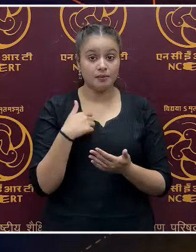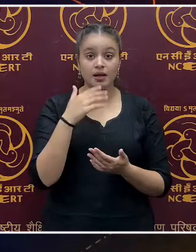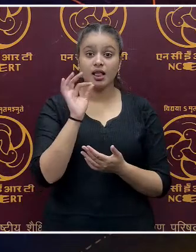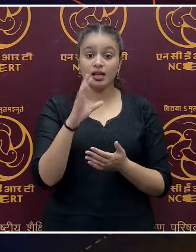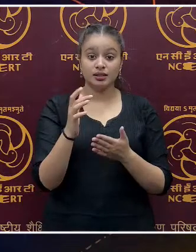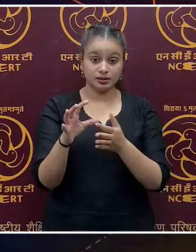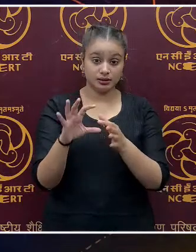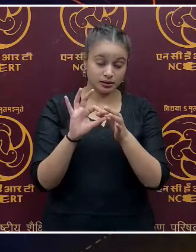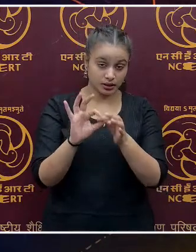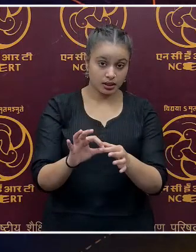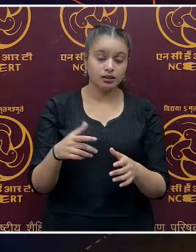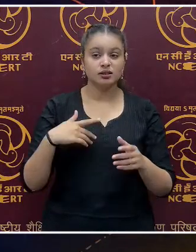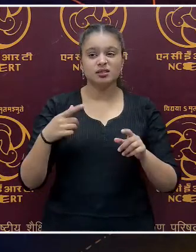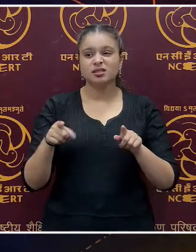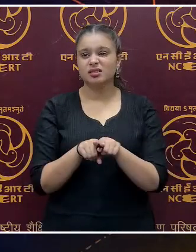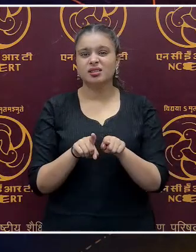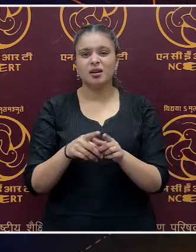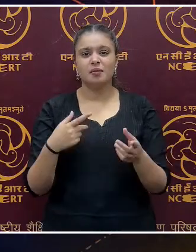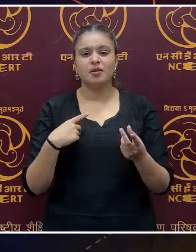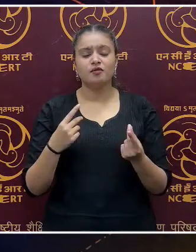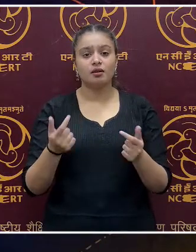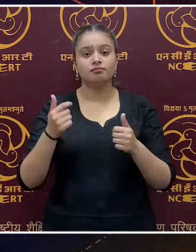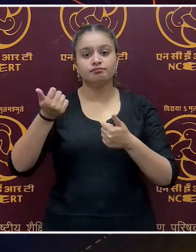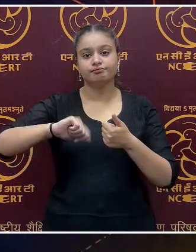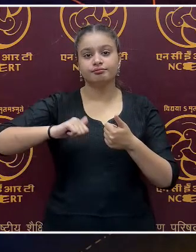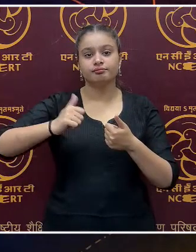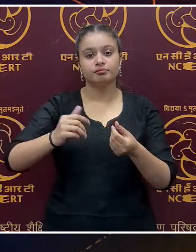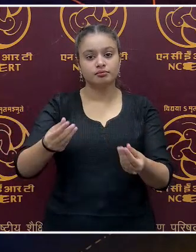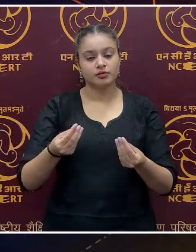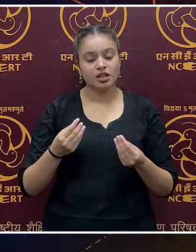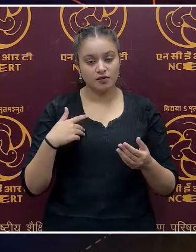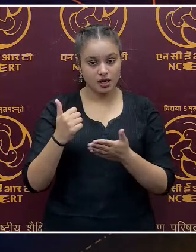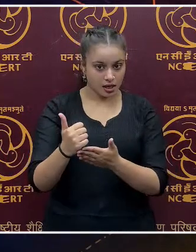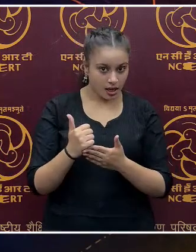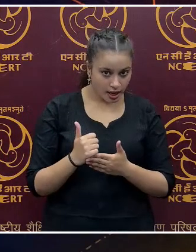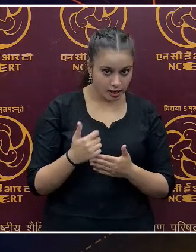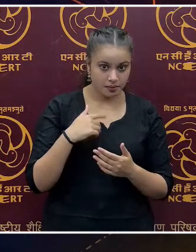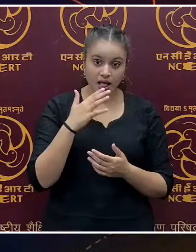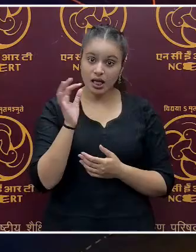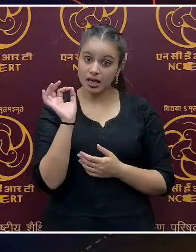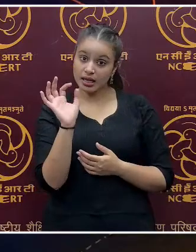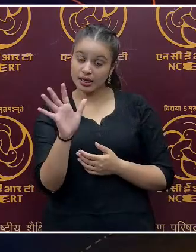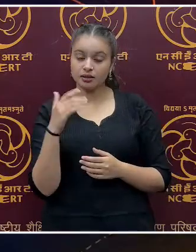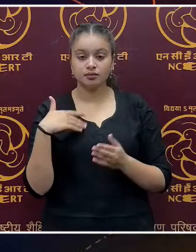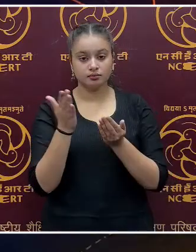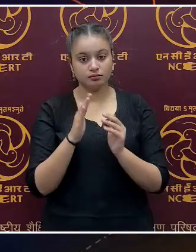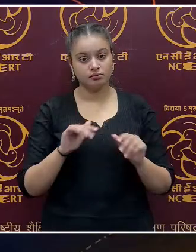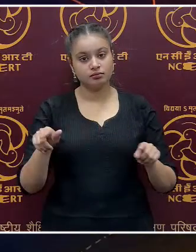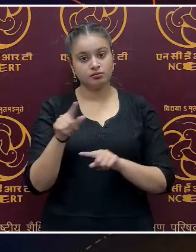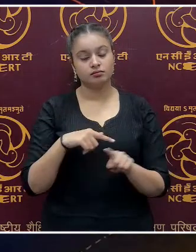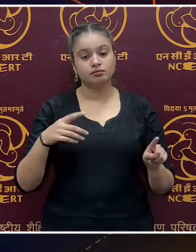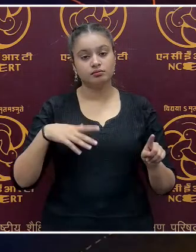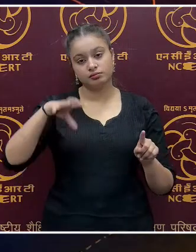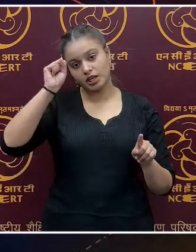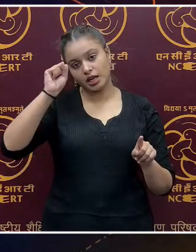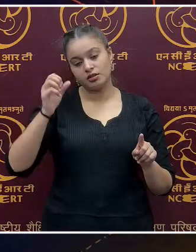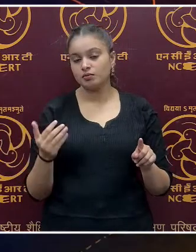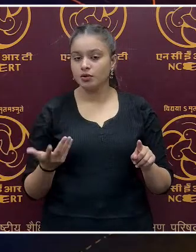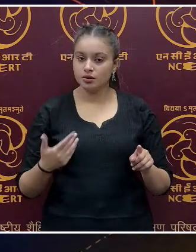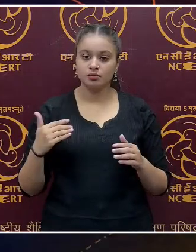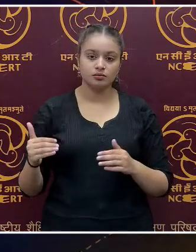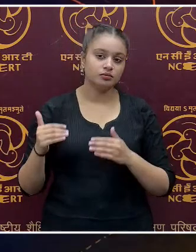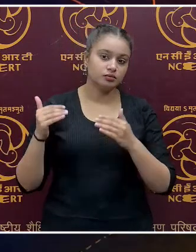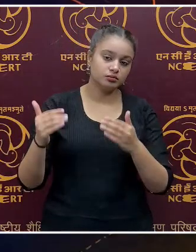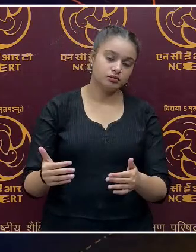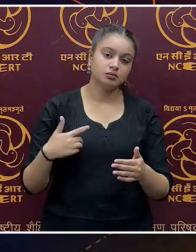this is also called like immediate feedback. With the help of the hint, the student can be rectify that one, then he